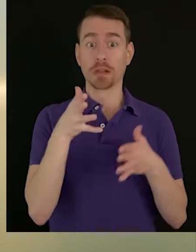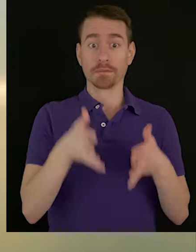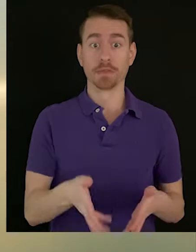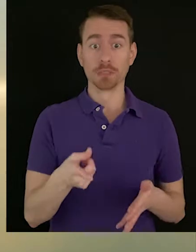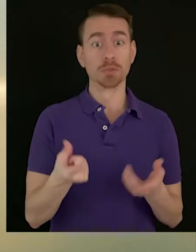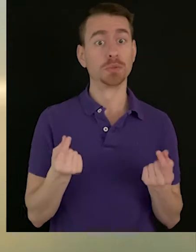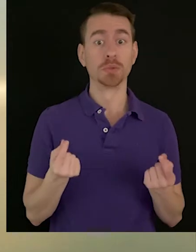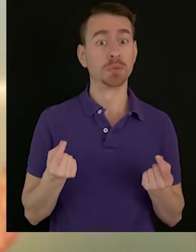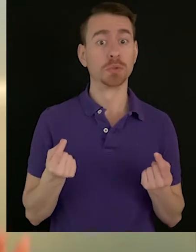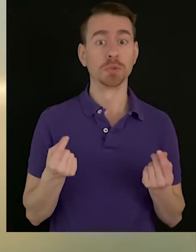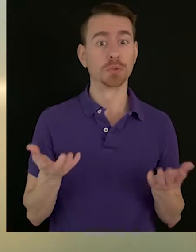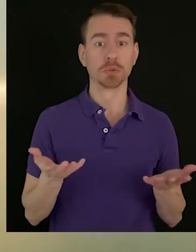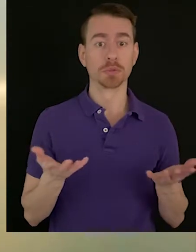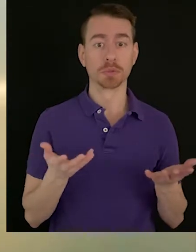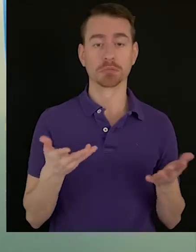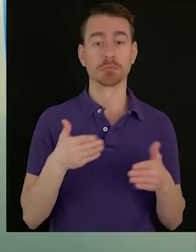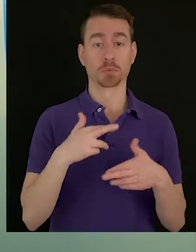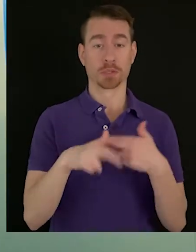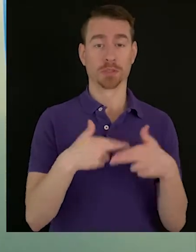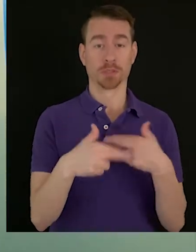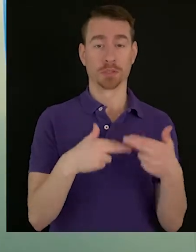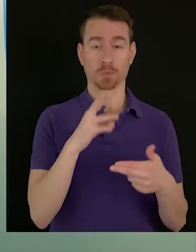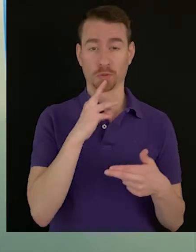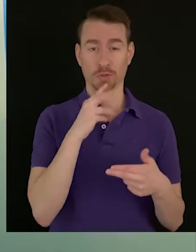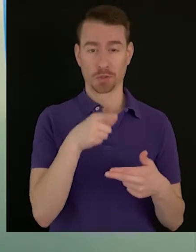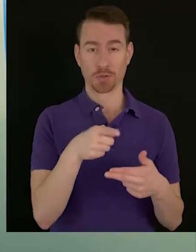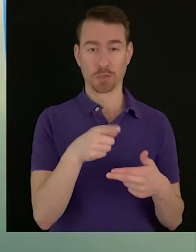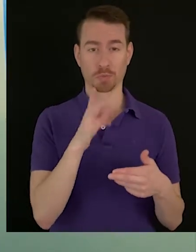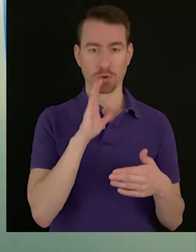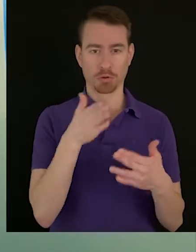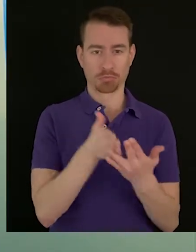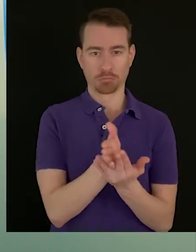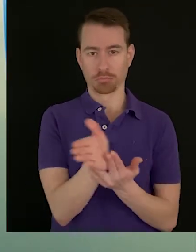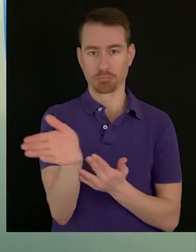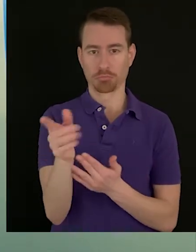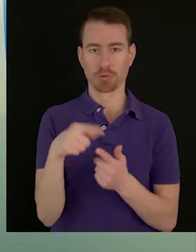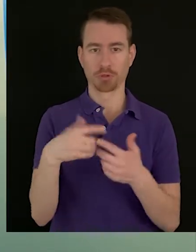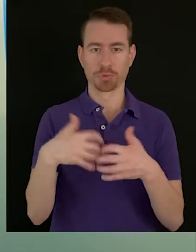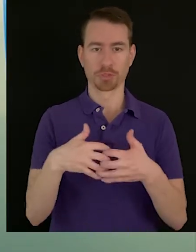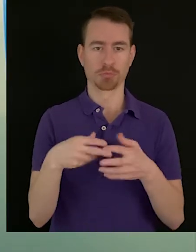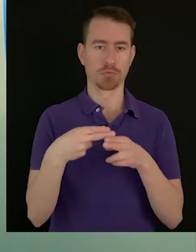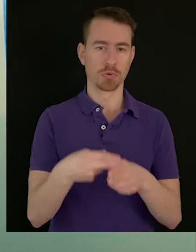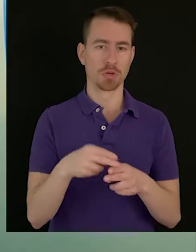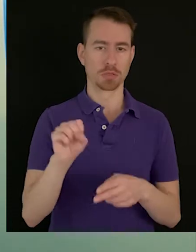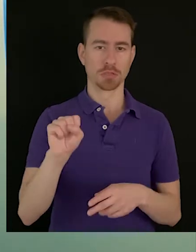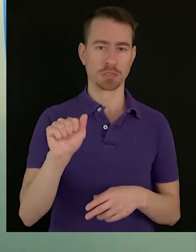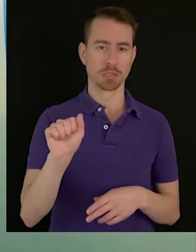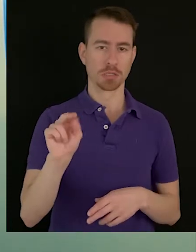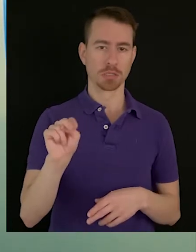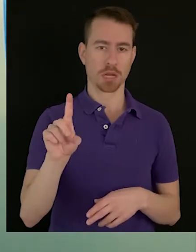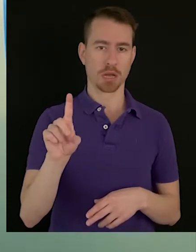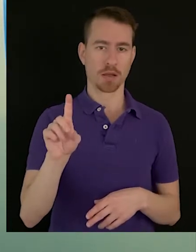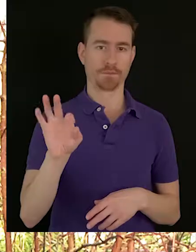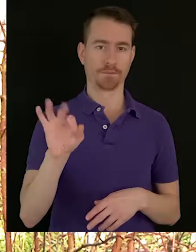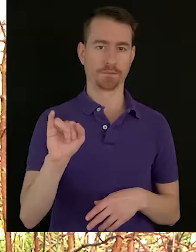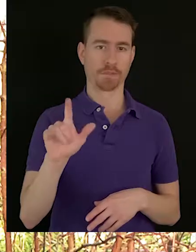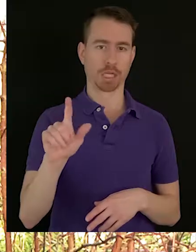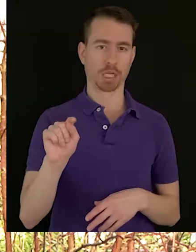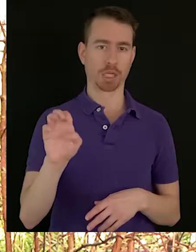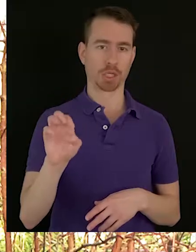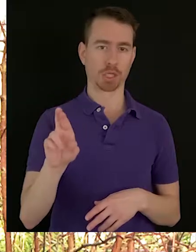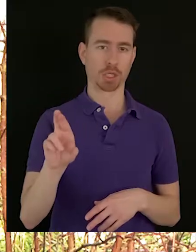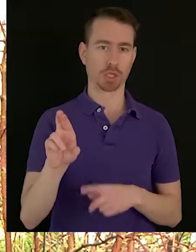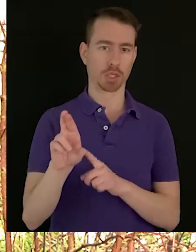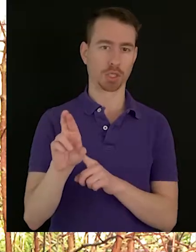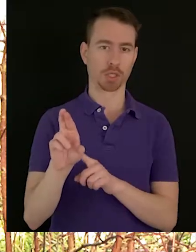stadium 70 feet high. If you live in the King County wastewater service area, you help make loop too. Now I'm